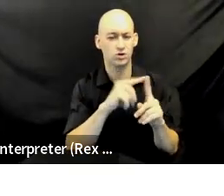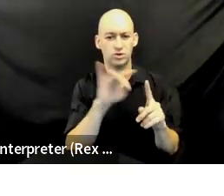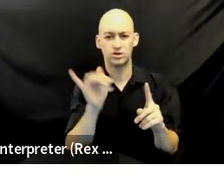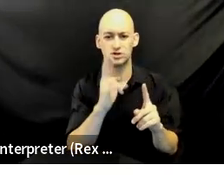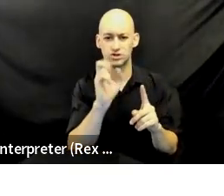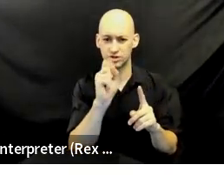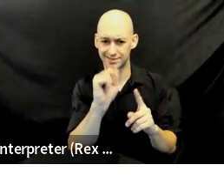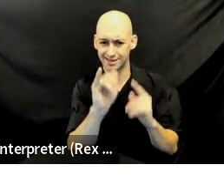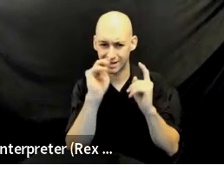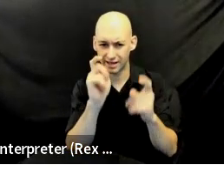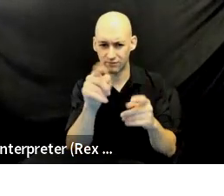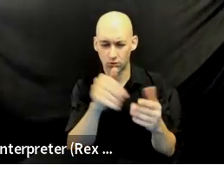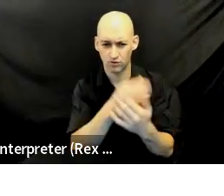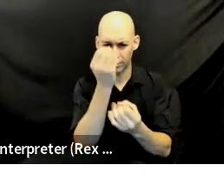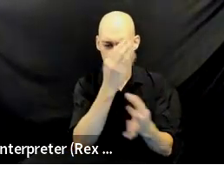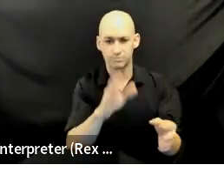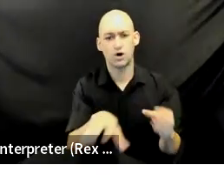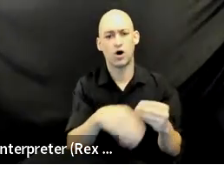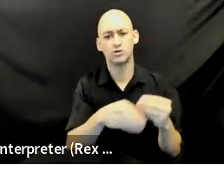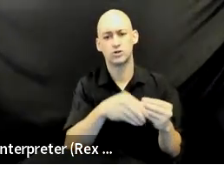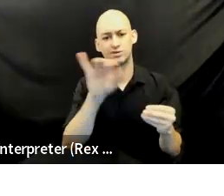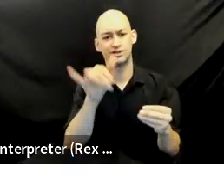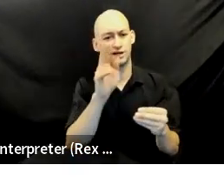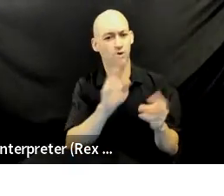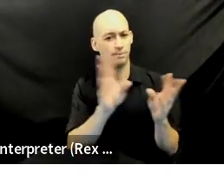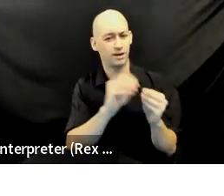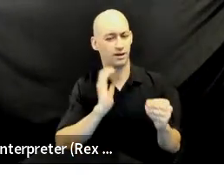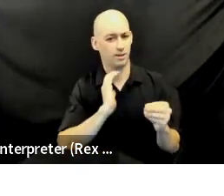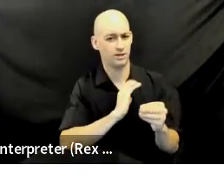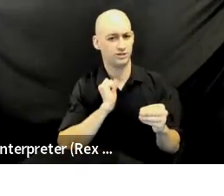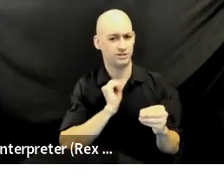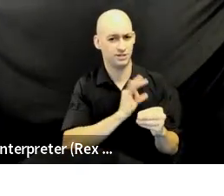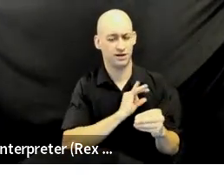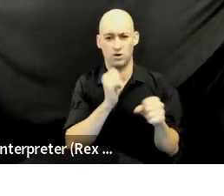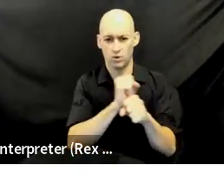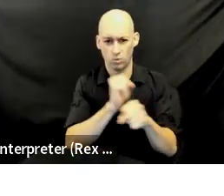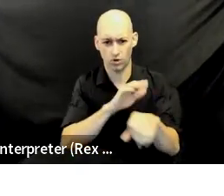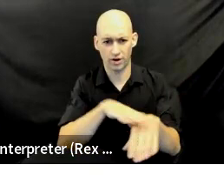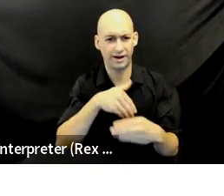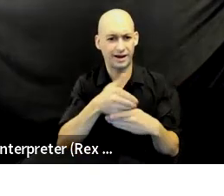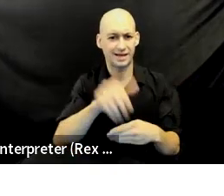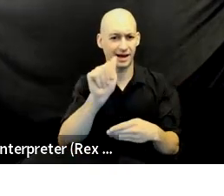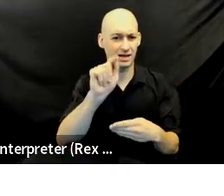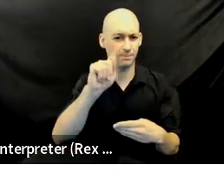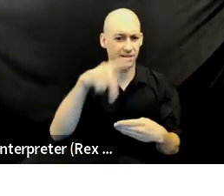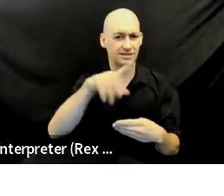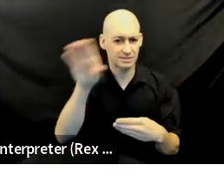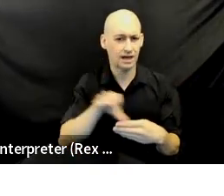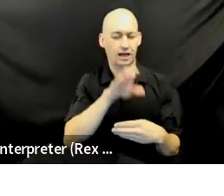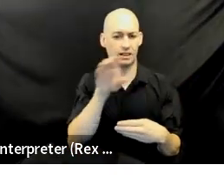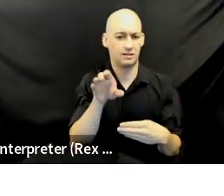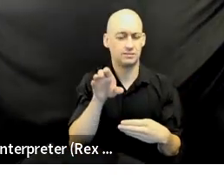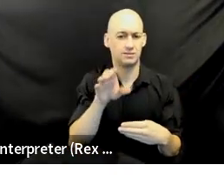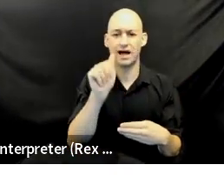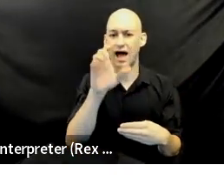update to you. Also at the January meeting, we know commission staff's feverishly working on the next ATP cycle, Active Transportation Program,